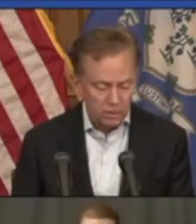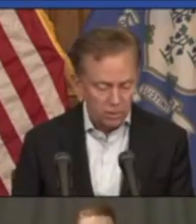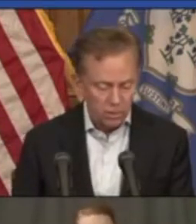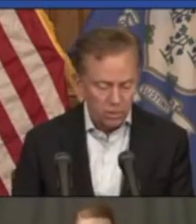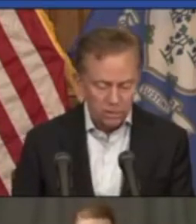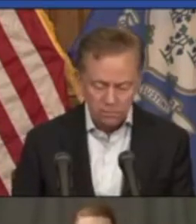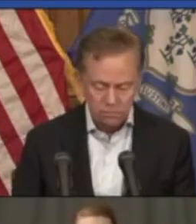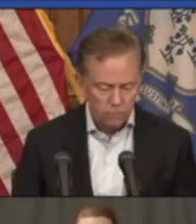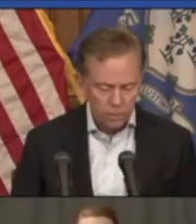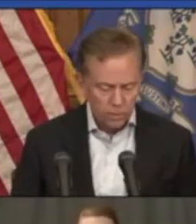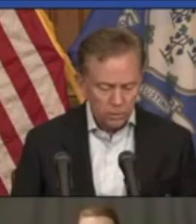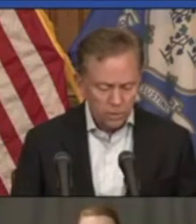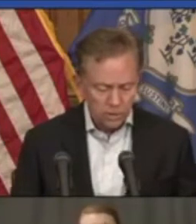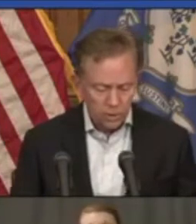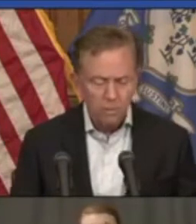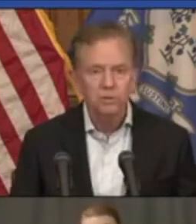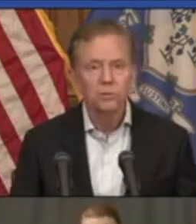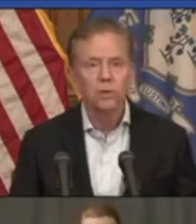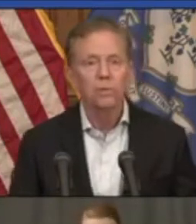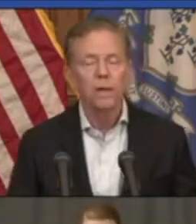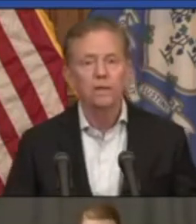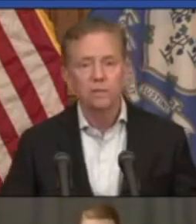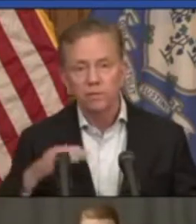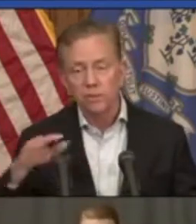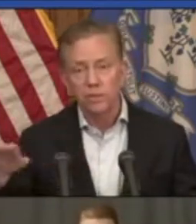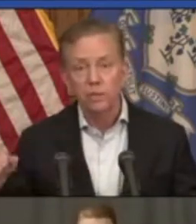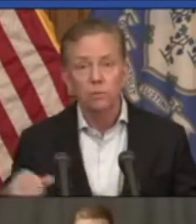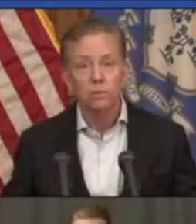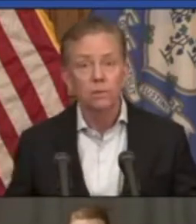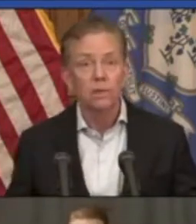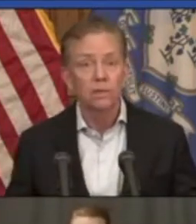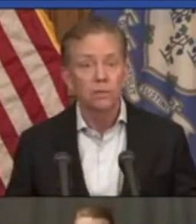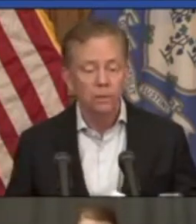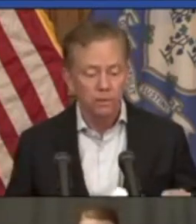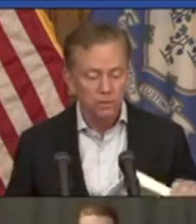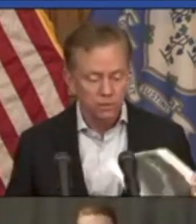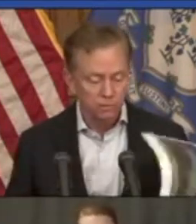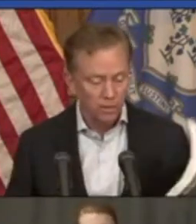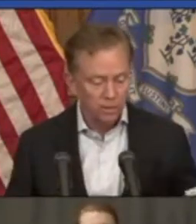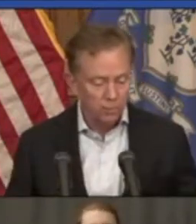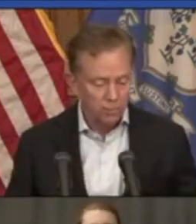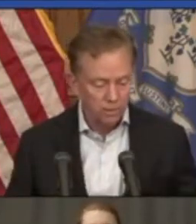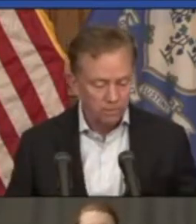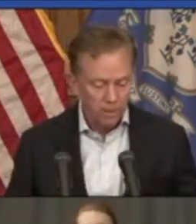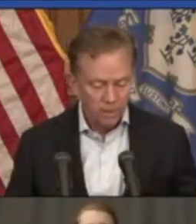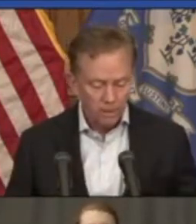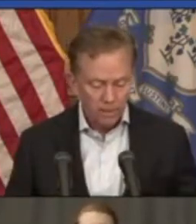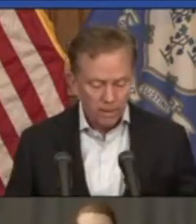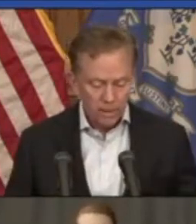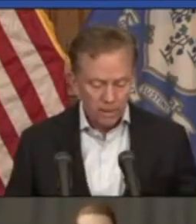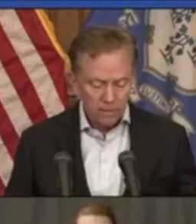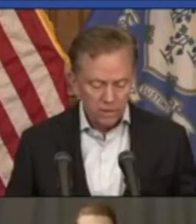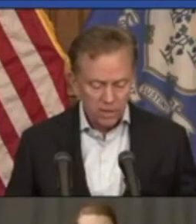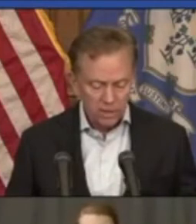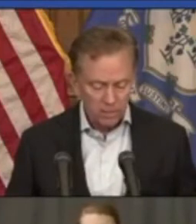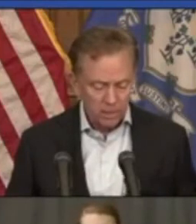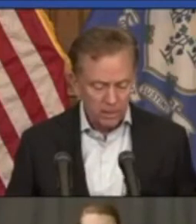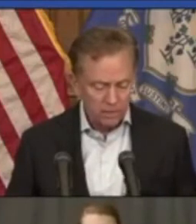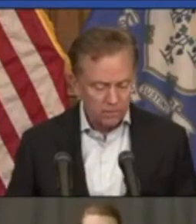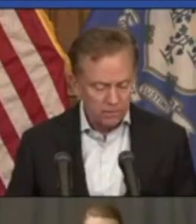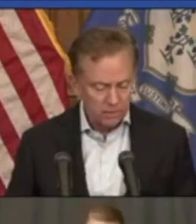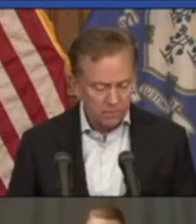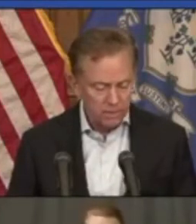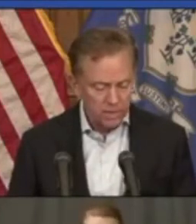going on, almost 3 weeks of continuity, which is very important. And you'll see that the